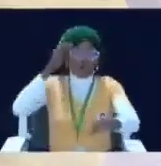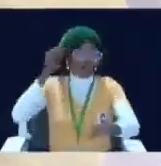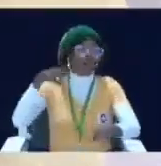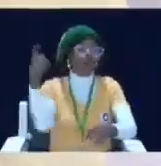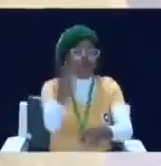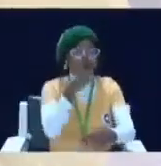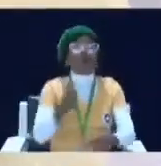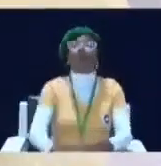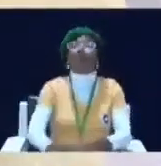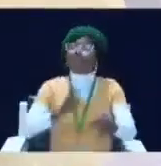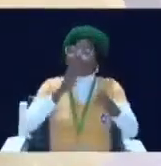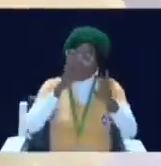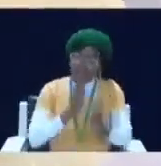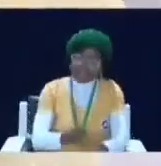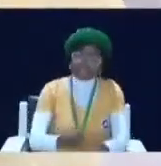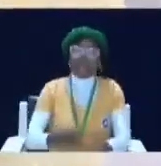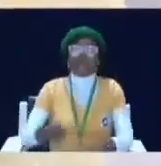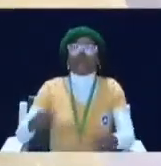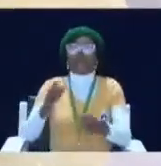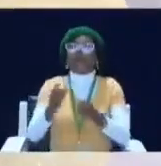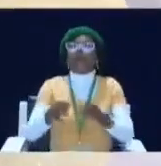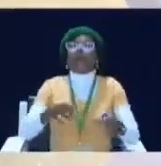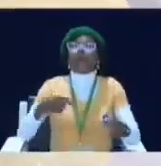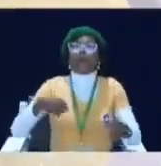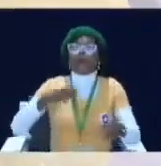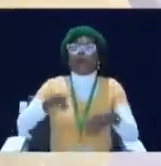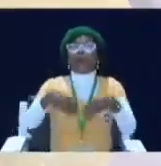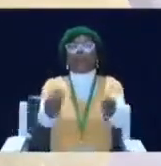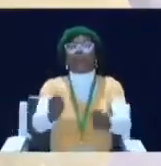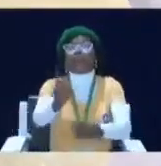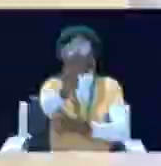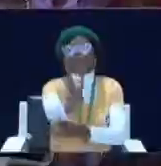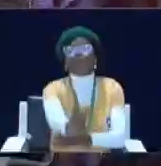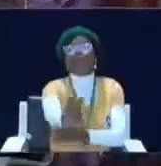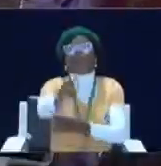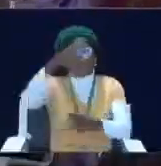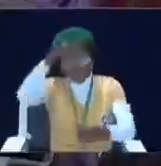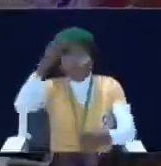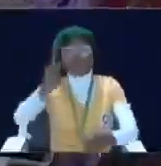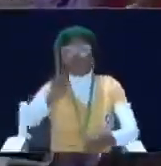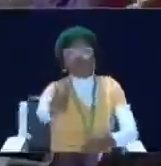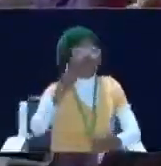God. And God gave us 2 boys, 2 girls.